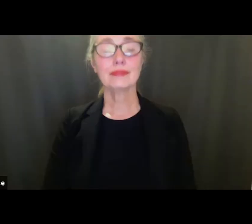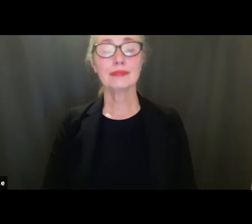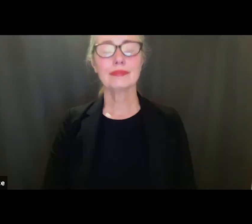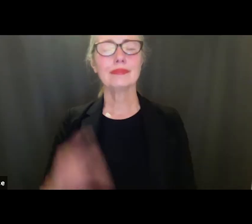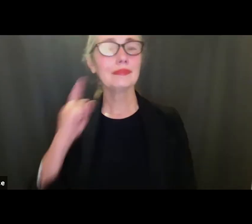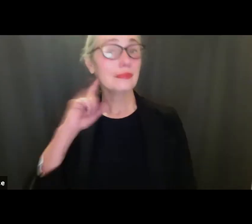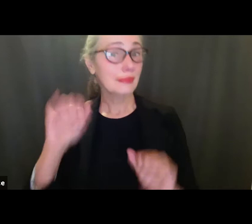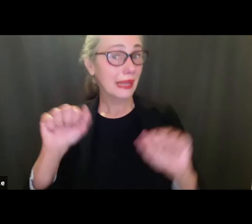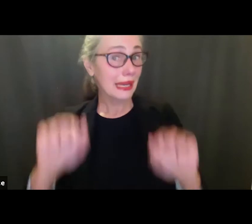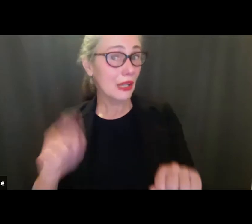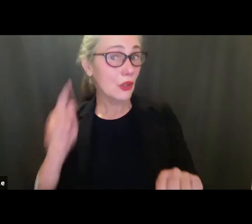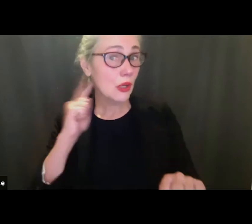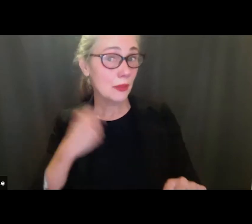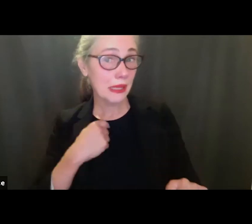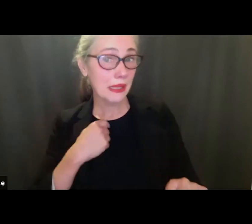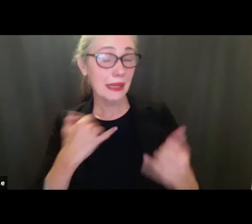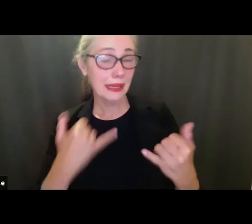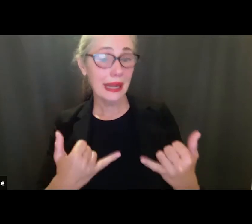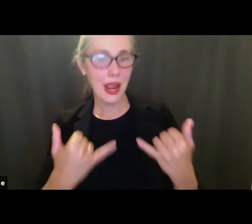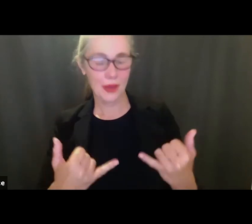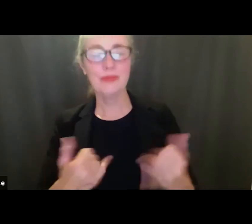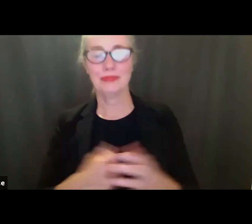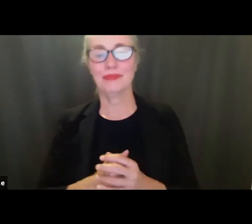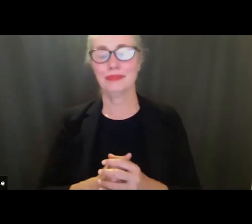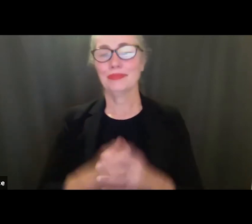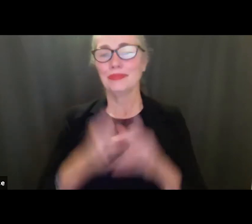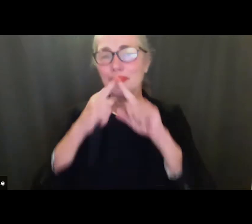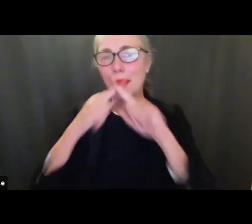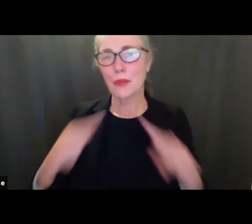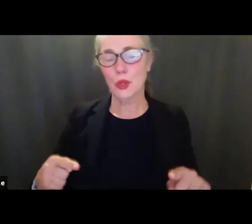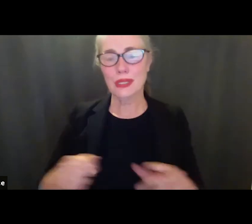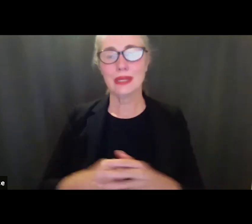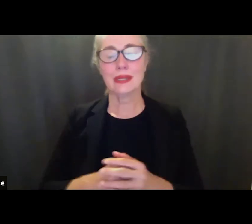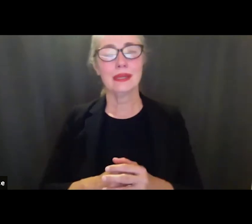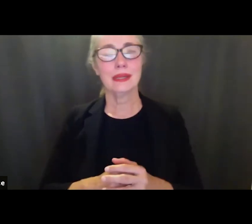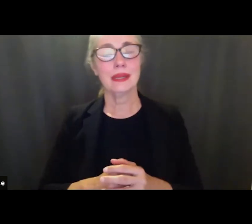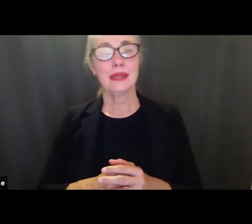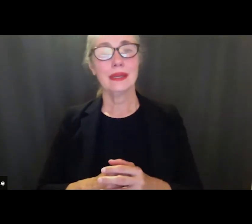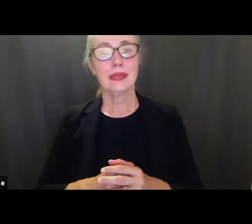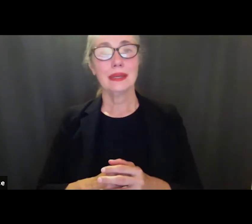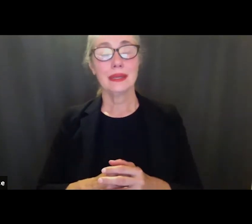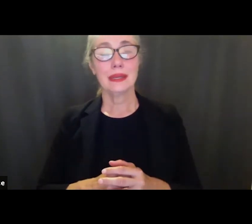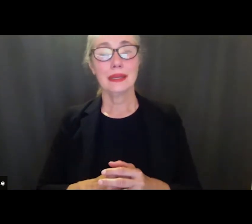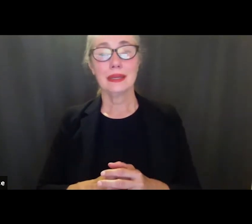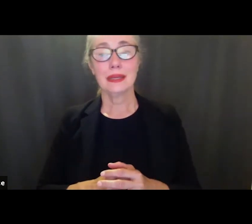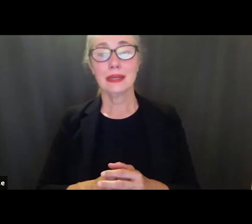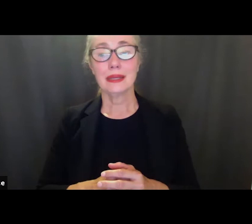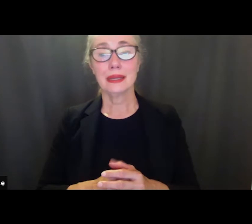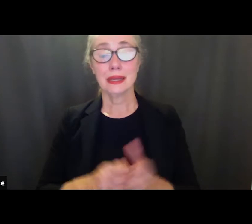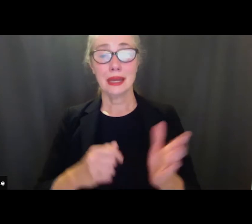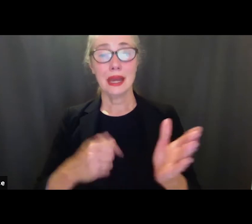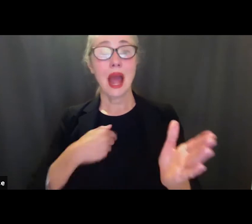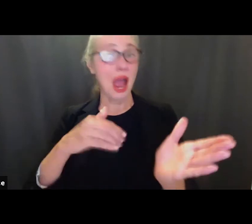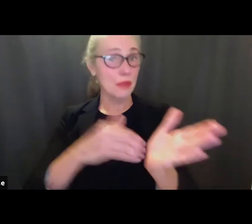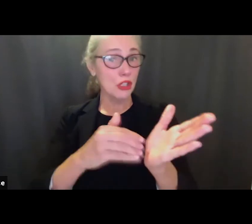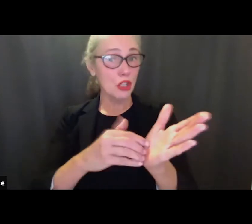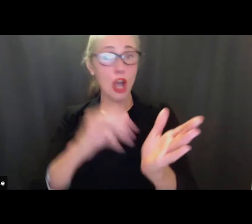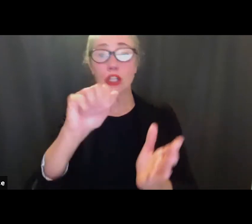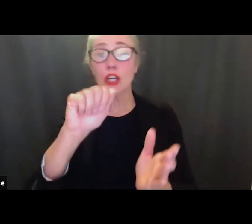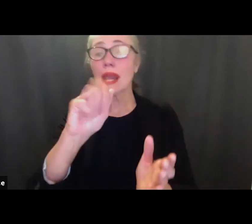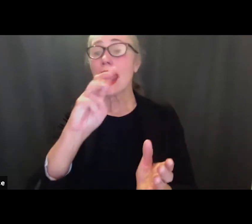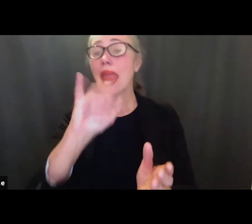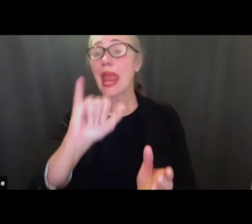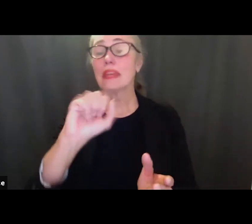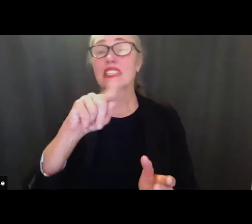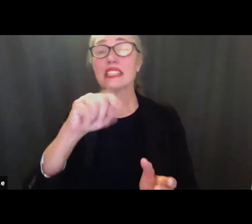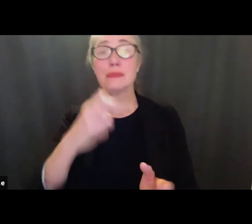Can you hear me now? Yes, Yes. we can. Yes, I actually am Dr. Amy Smith. I have a PhD from